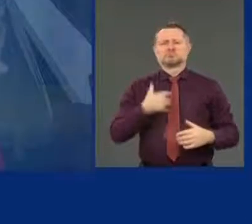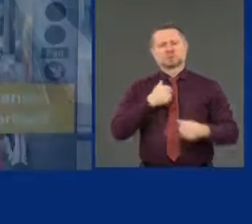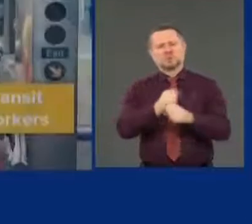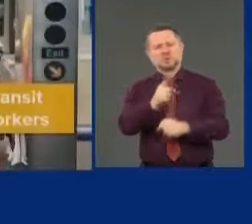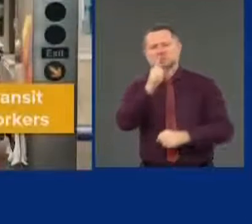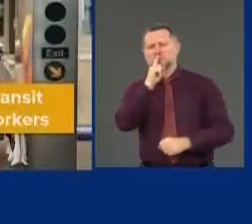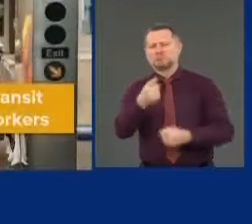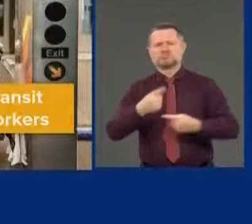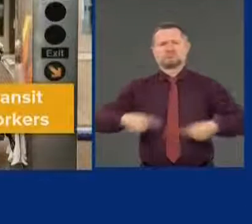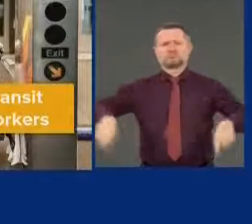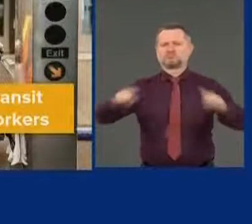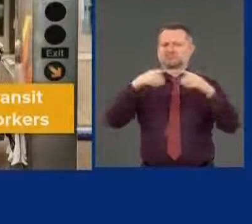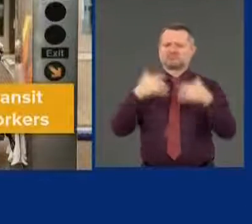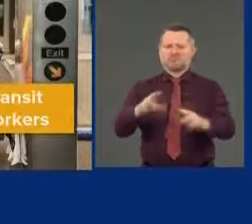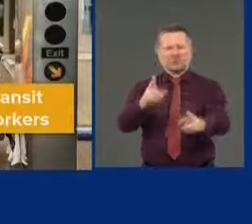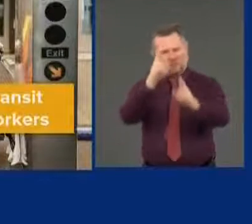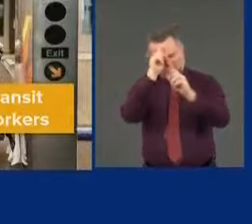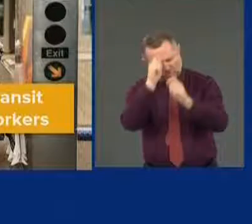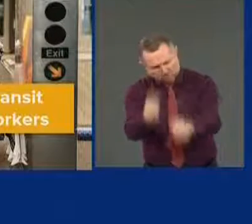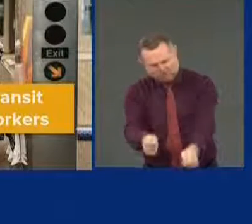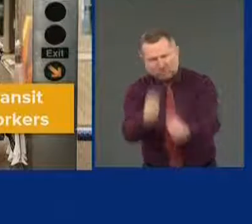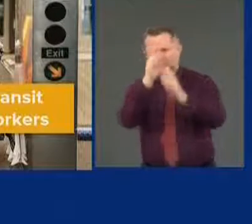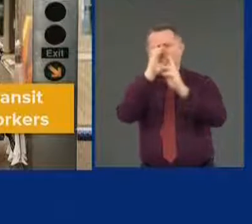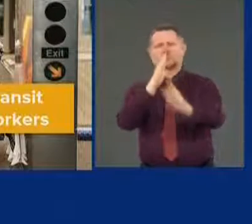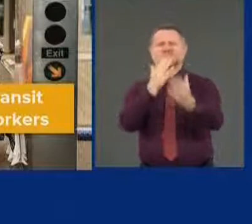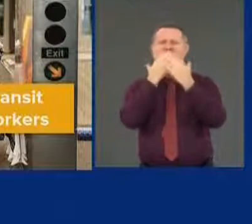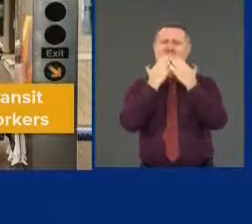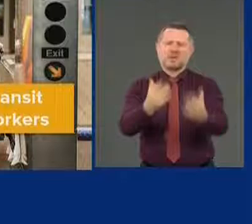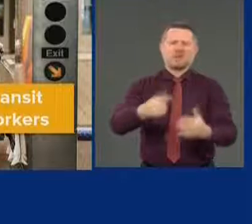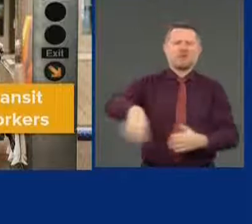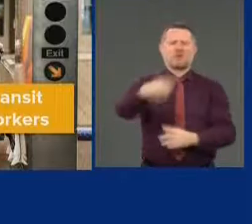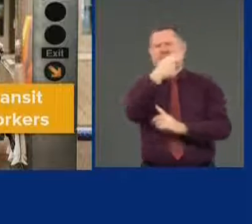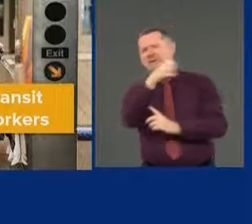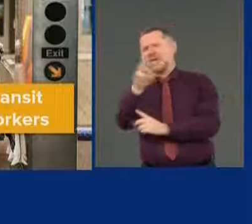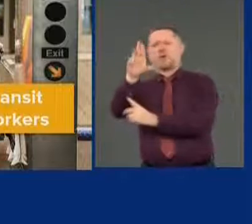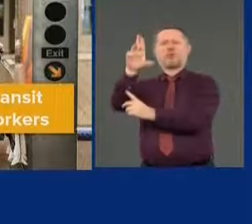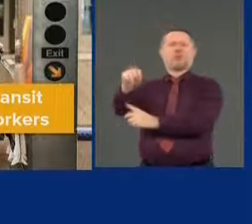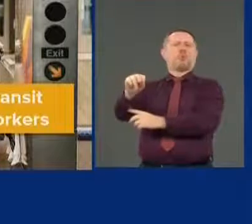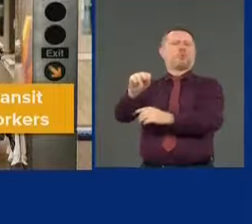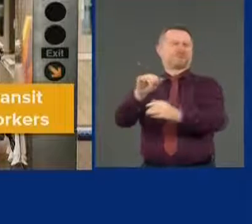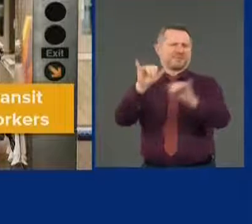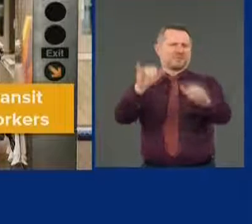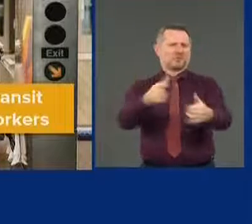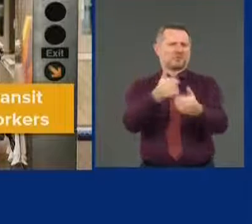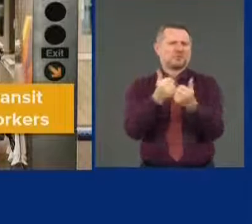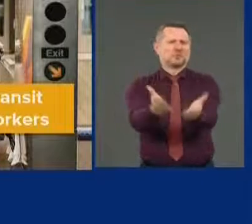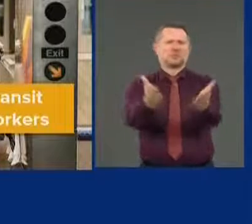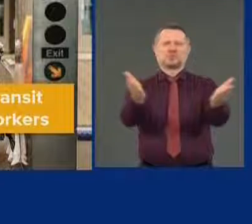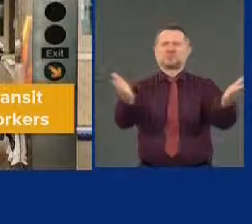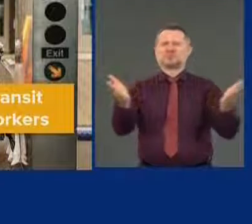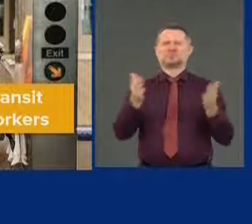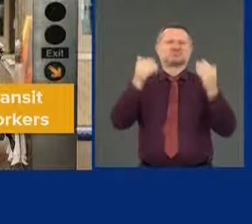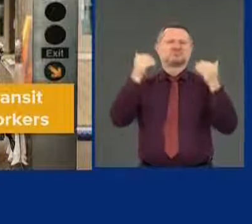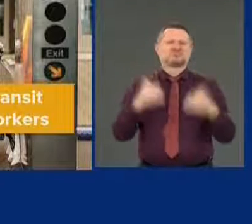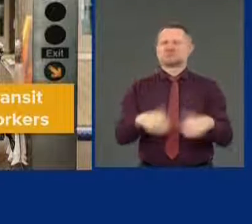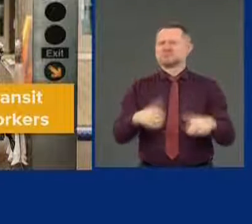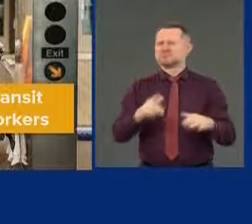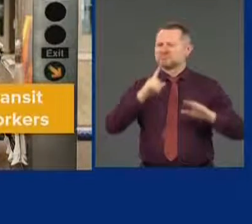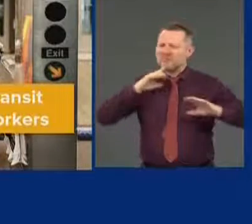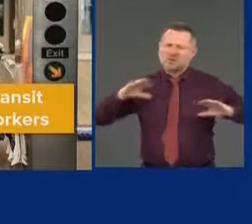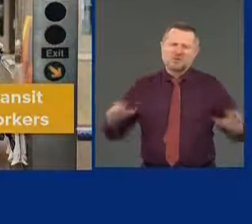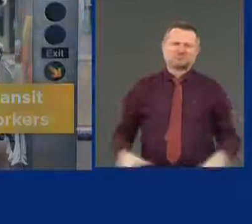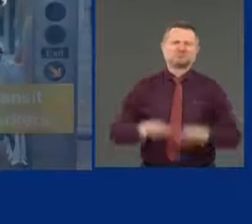and we thank our heroes of today. And they're all around us, and they did extraordinary service to allow